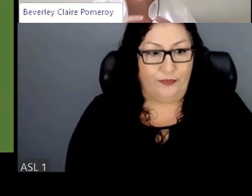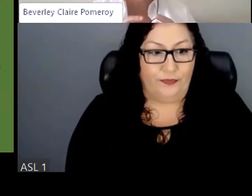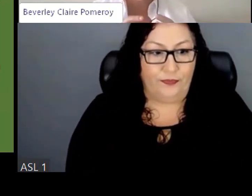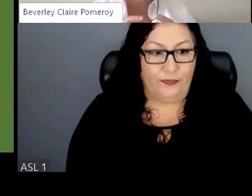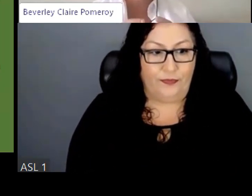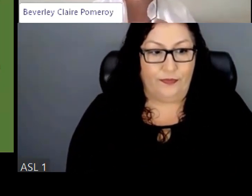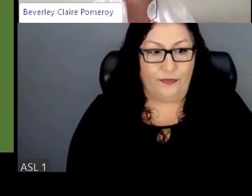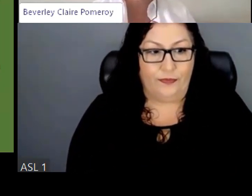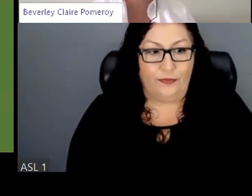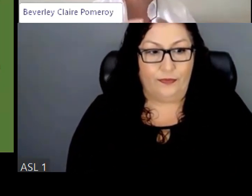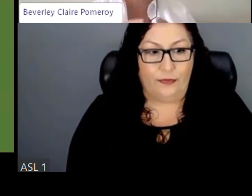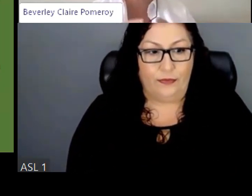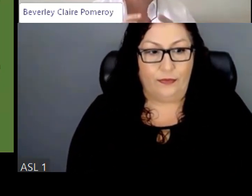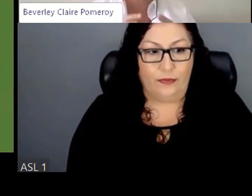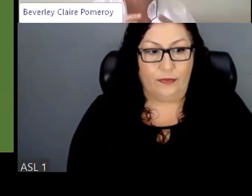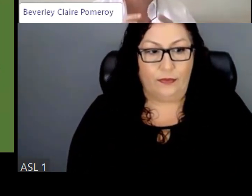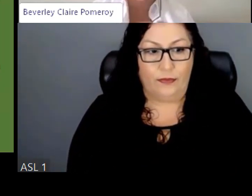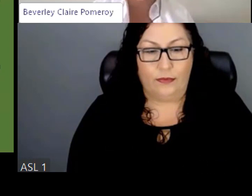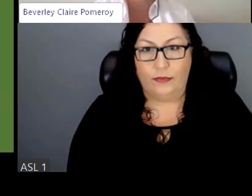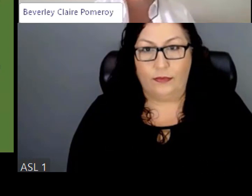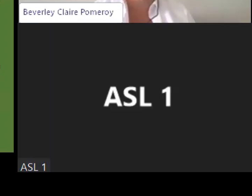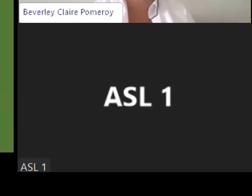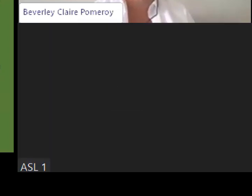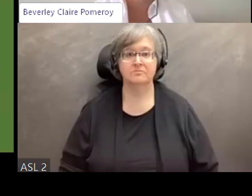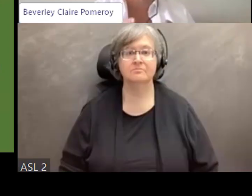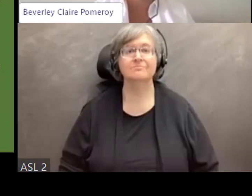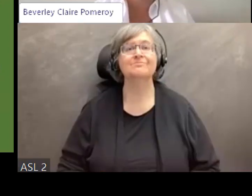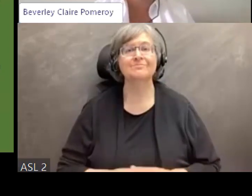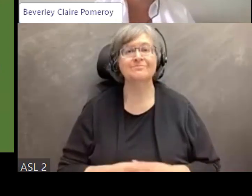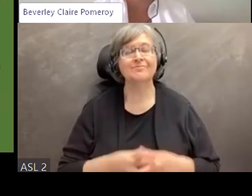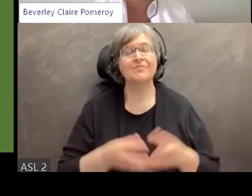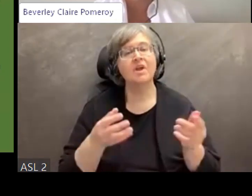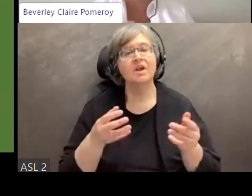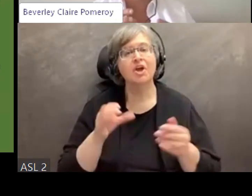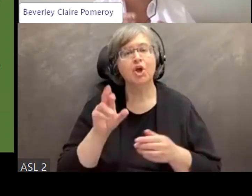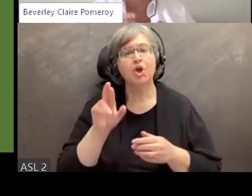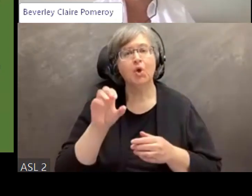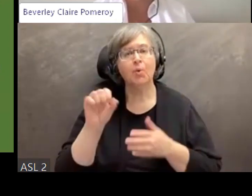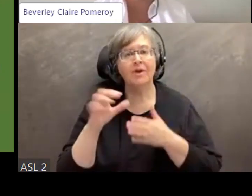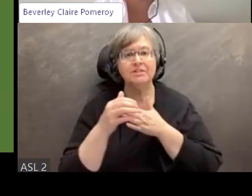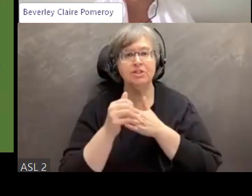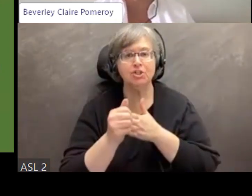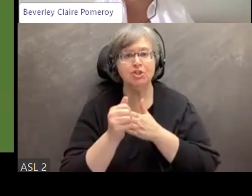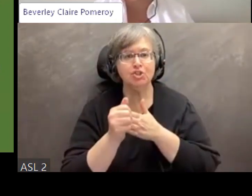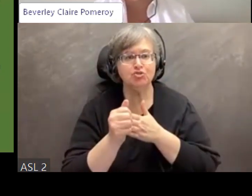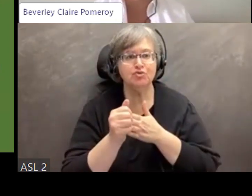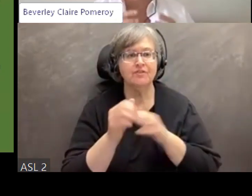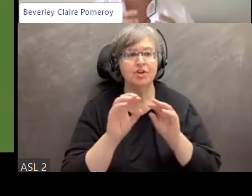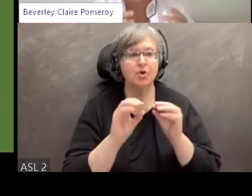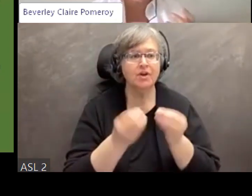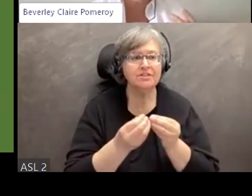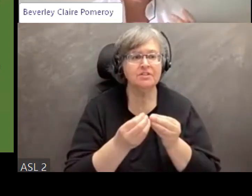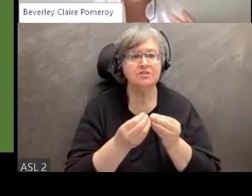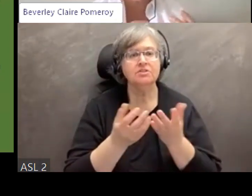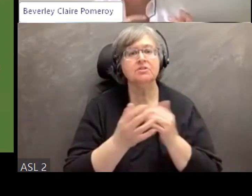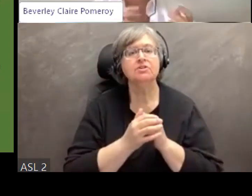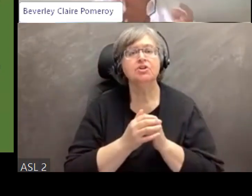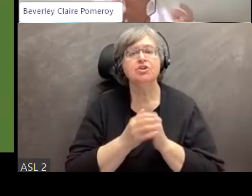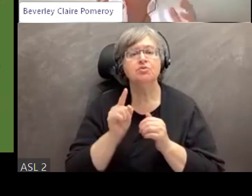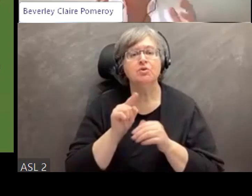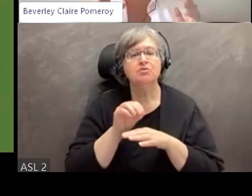Evidence shows that crisis-driven organizations sacrifice communication networks, feedback loops,